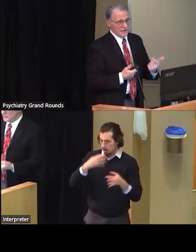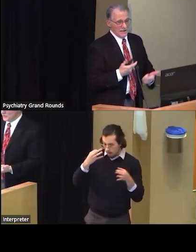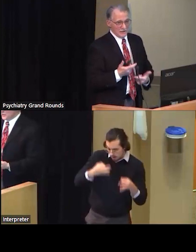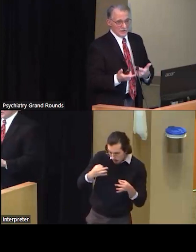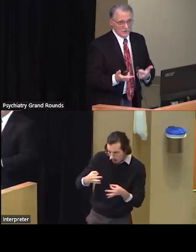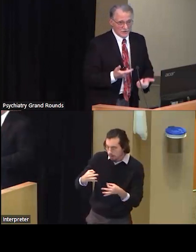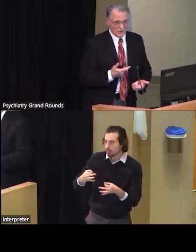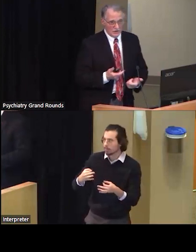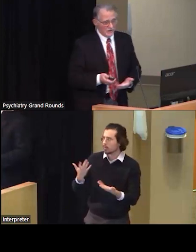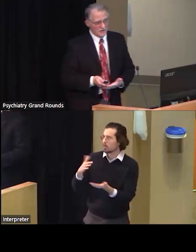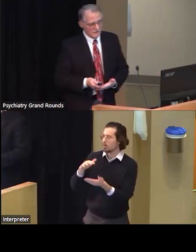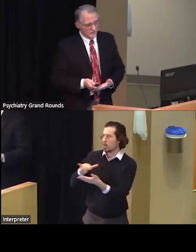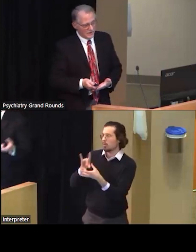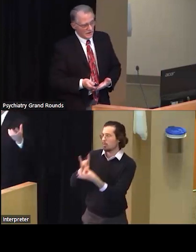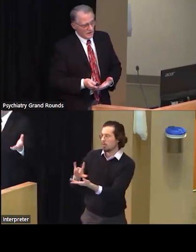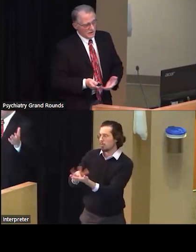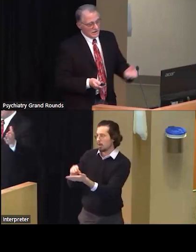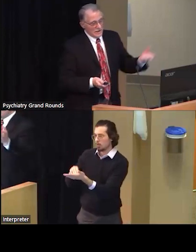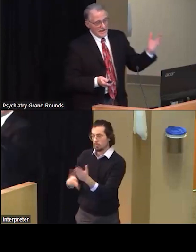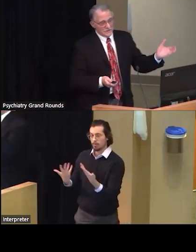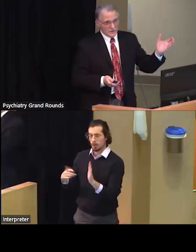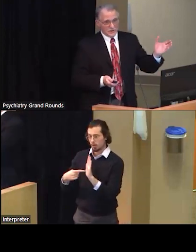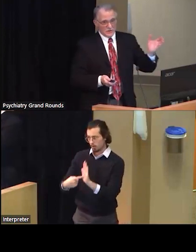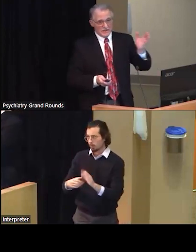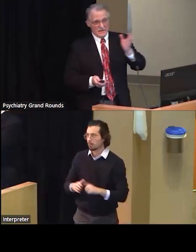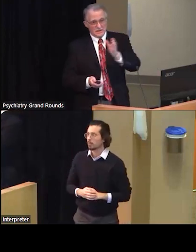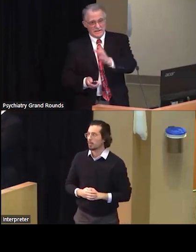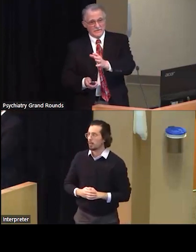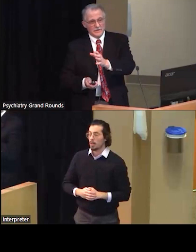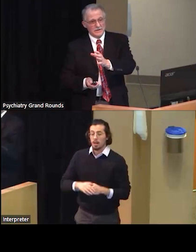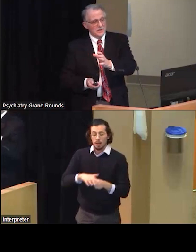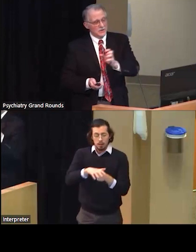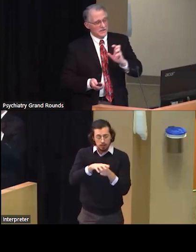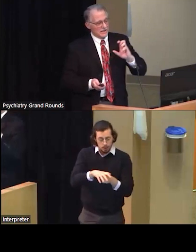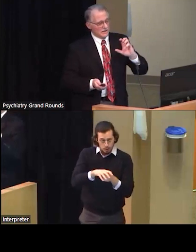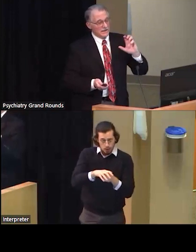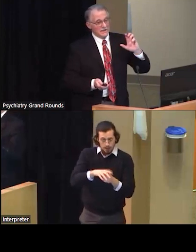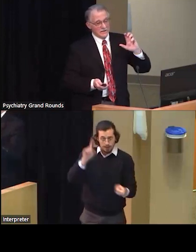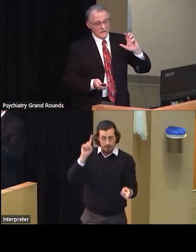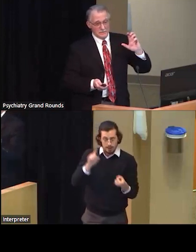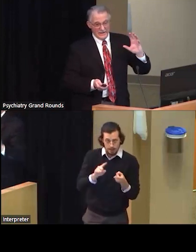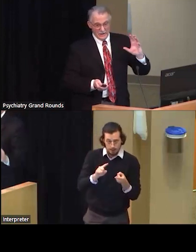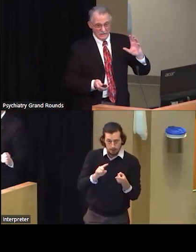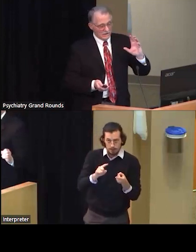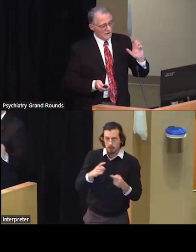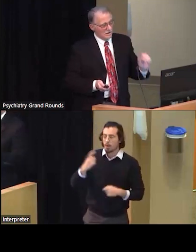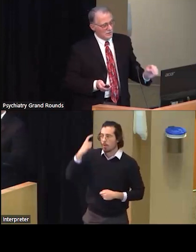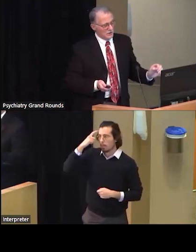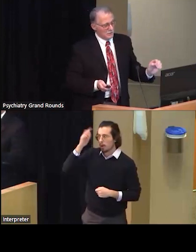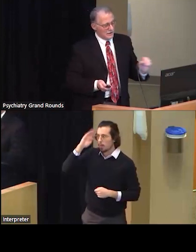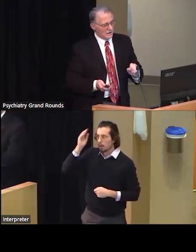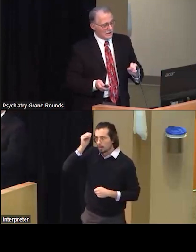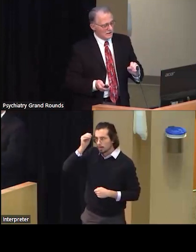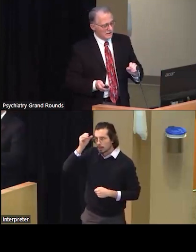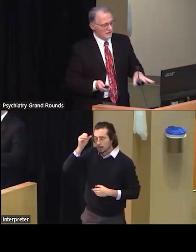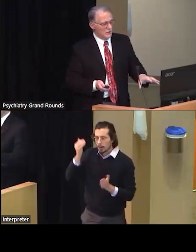was a study in medical students that showed this. After the stress has significantly decreased, that thinning gets better, but